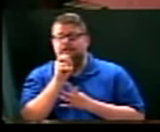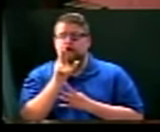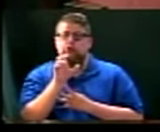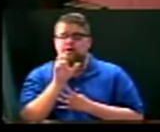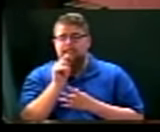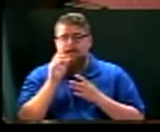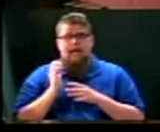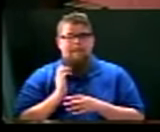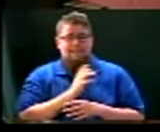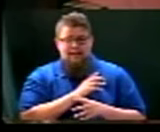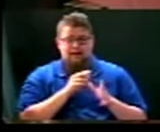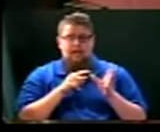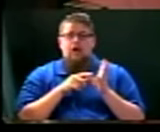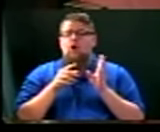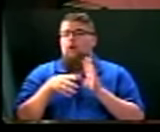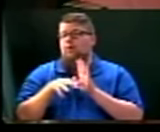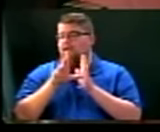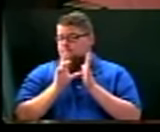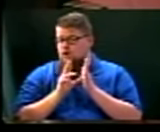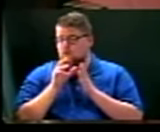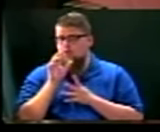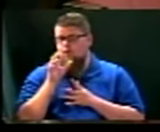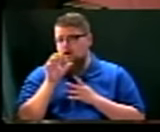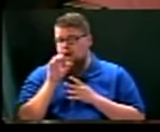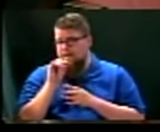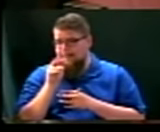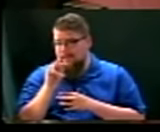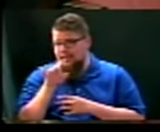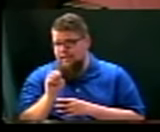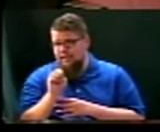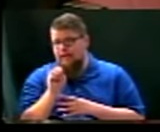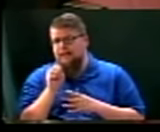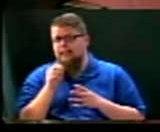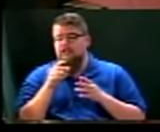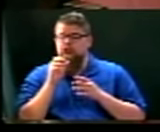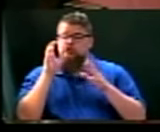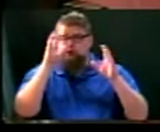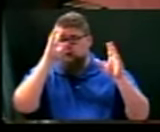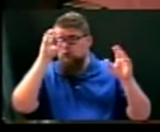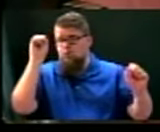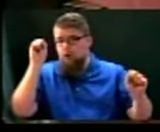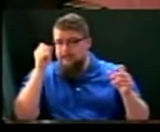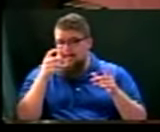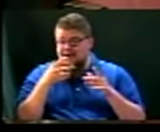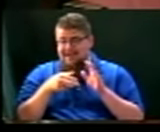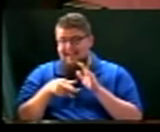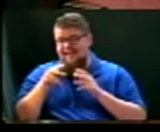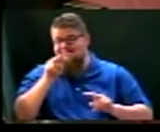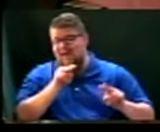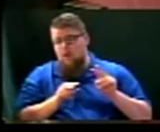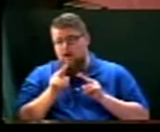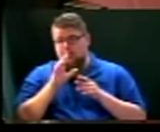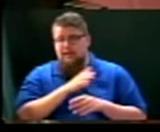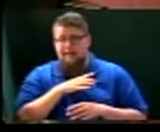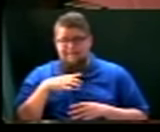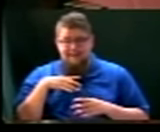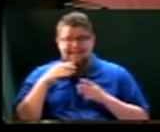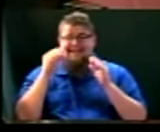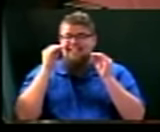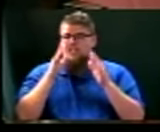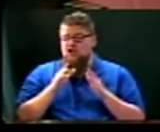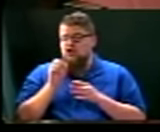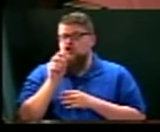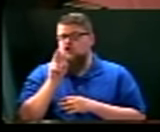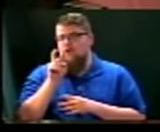the Review Committee for our board's core values and mission statement, the Superintendent's Evaluation Committee, and the Teacher Survey